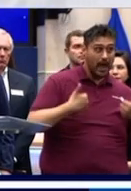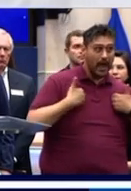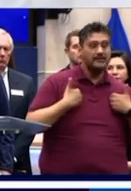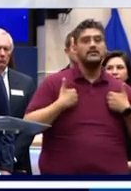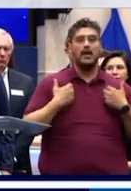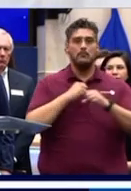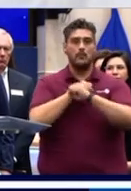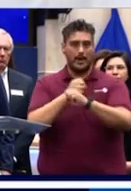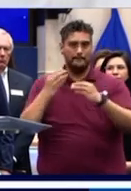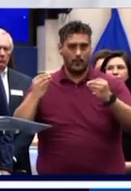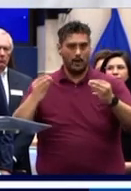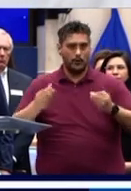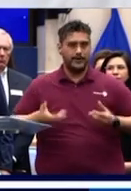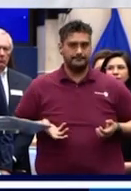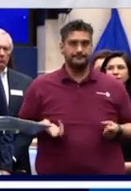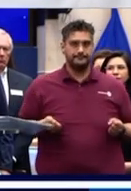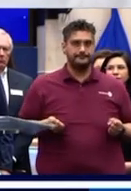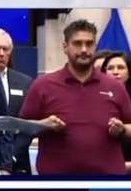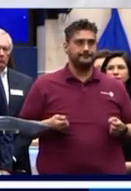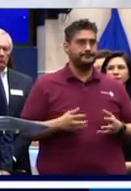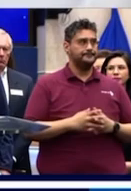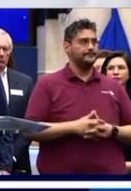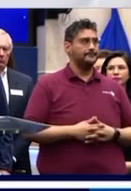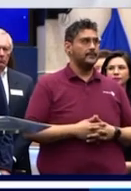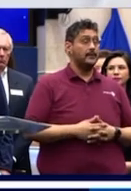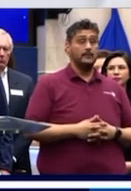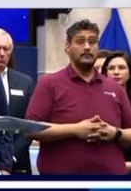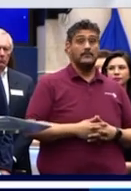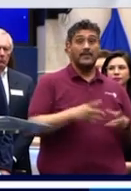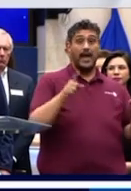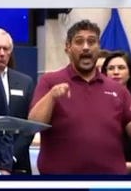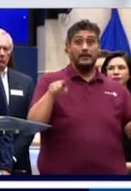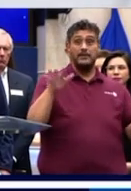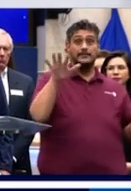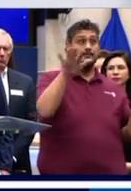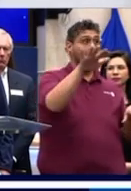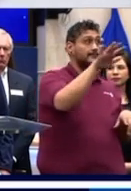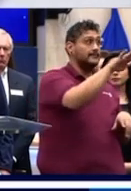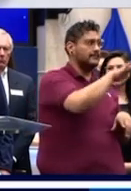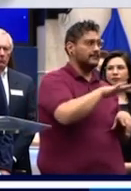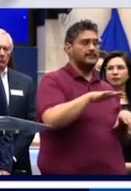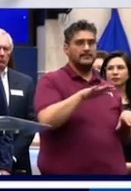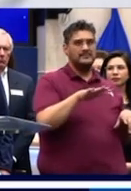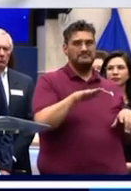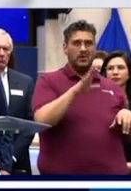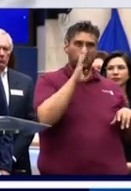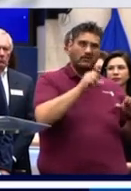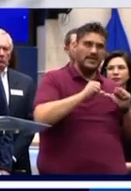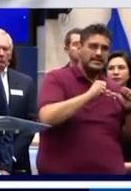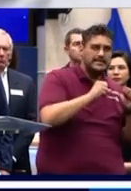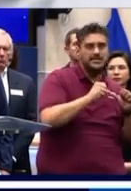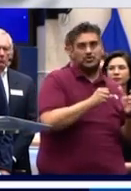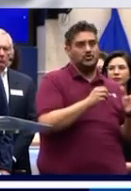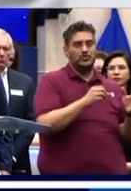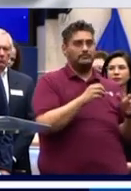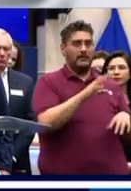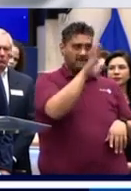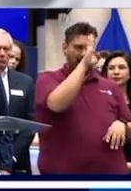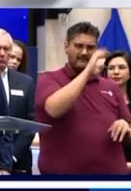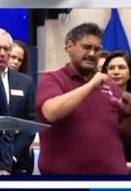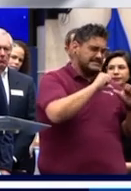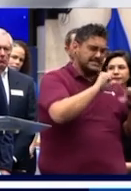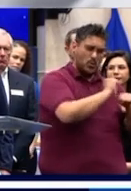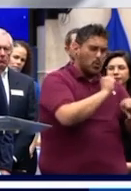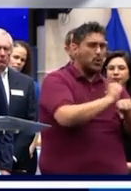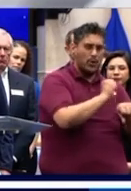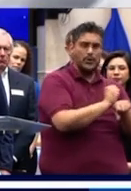protecting property. The multiple incidents across the city and the region continue to tax our firefighters. However, rest assured